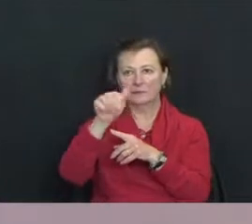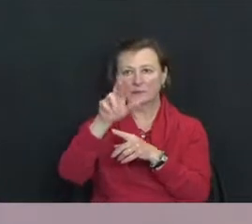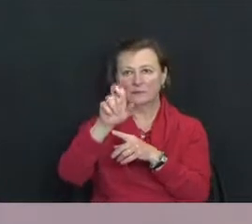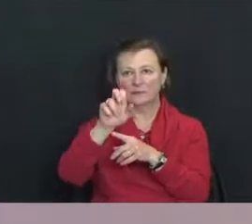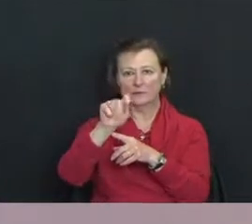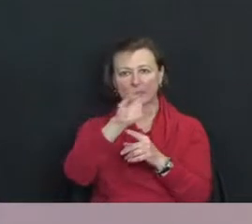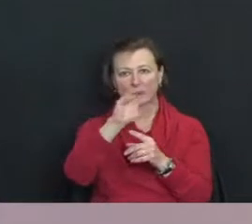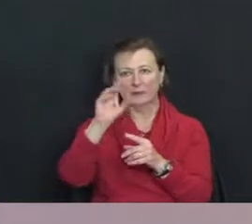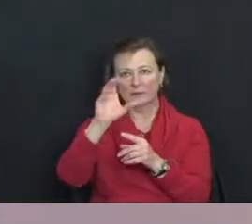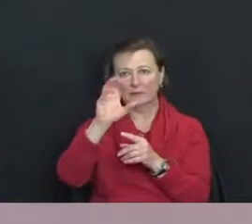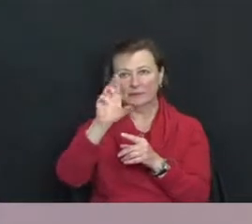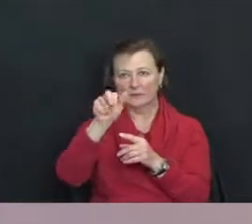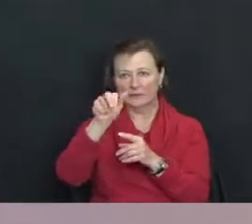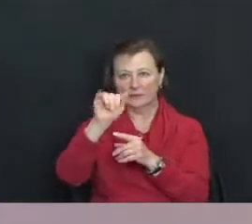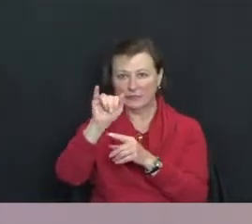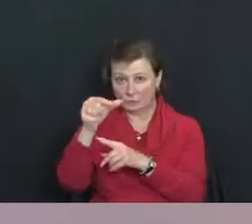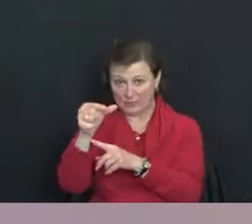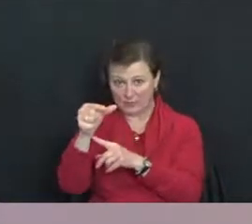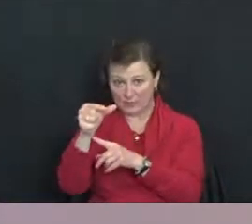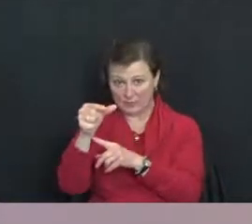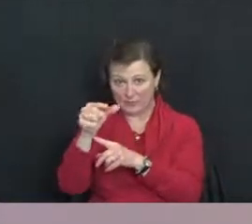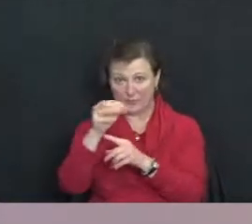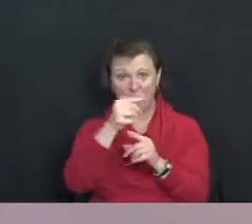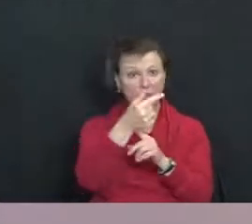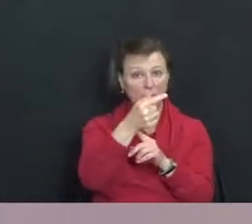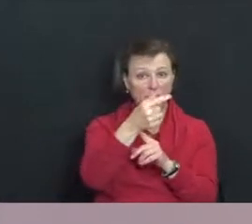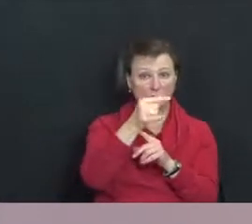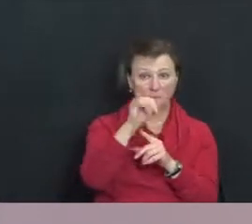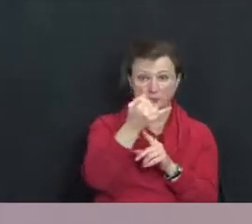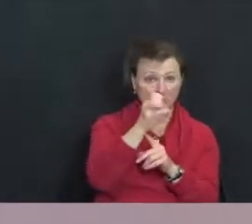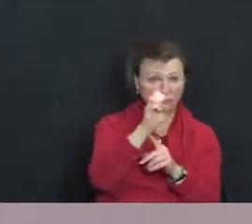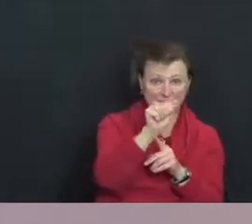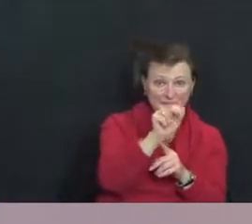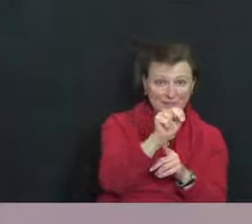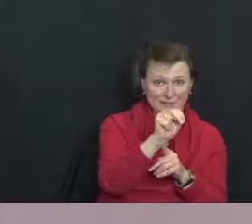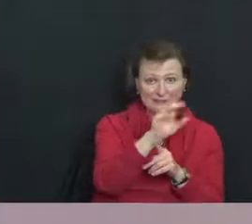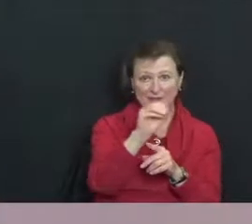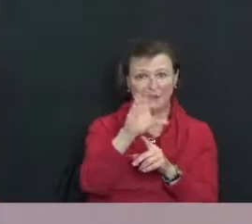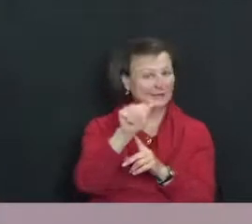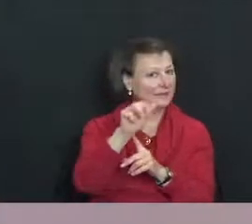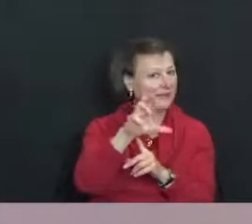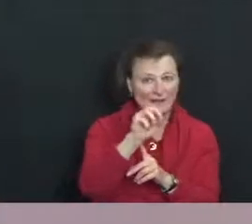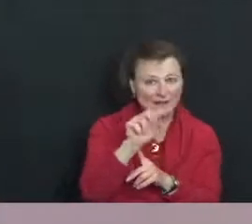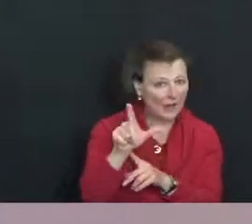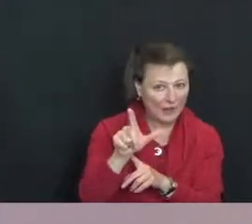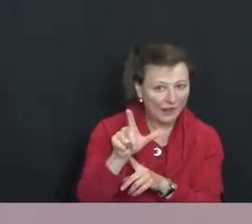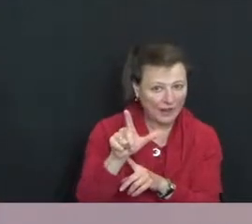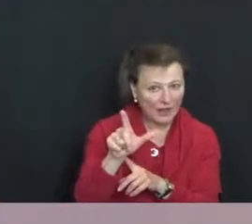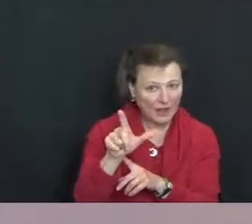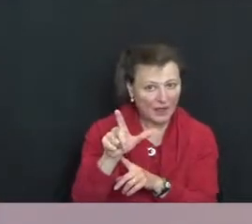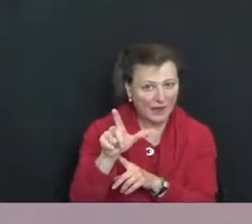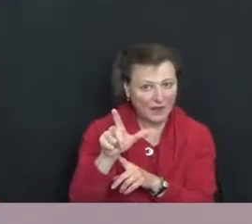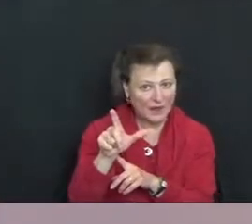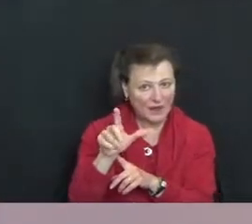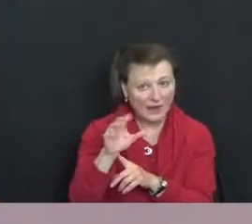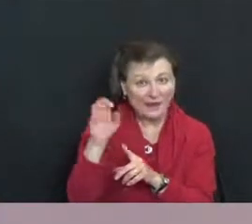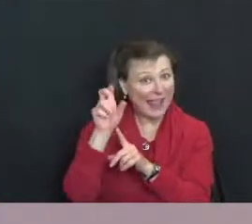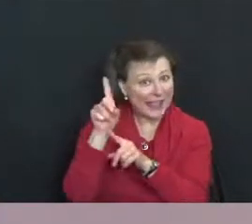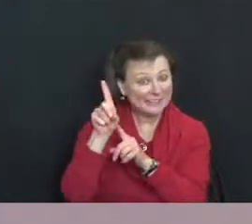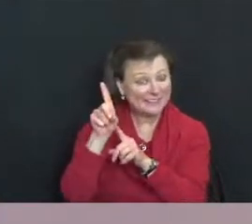their names correctly, Margaret and Greg, and Jean and Carol and Ed.